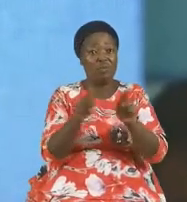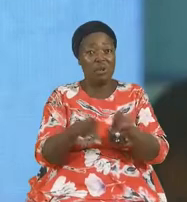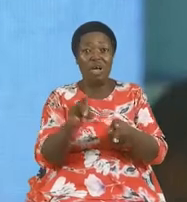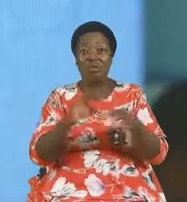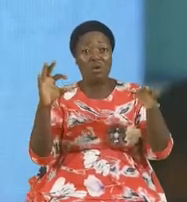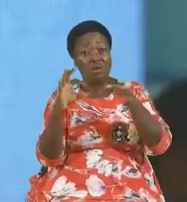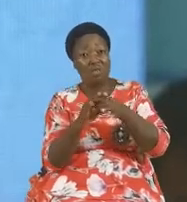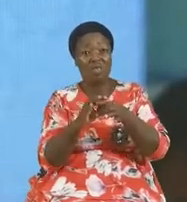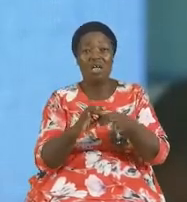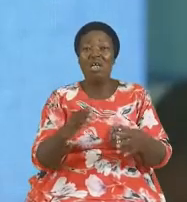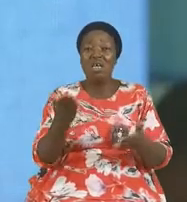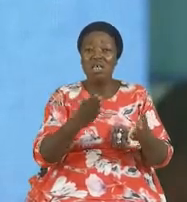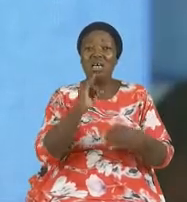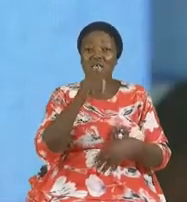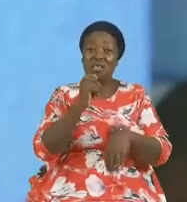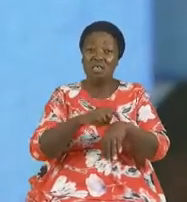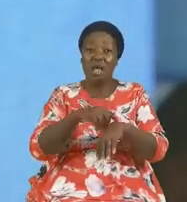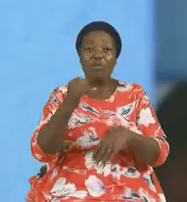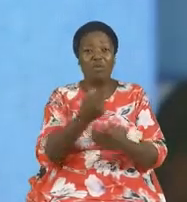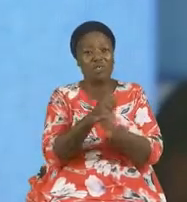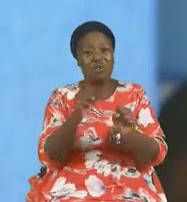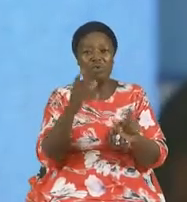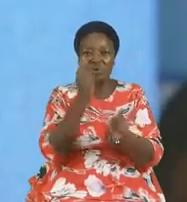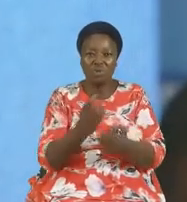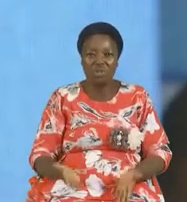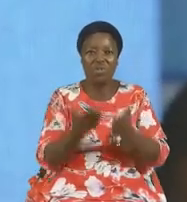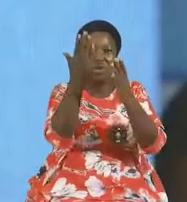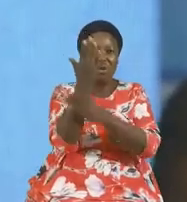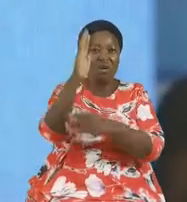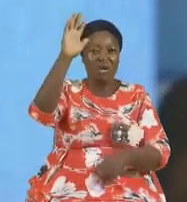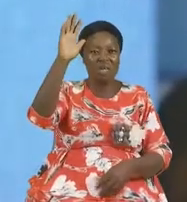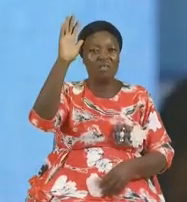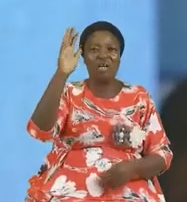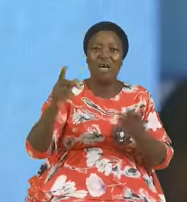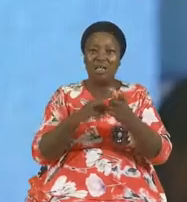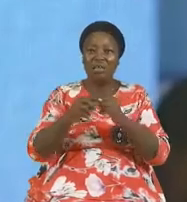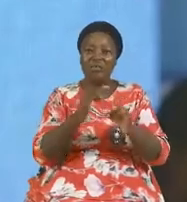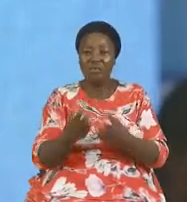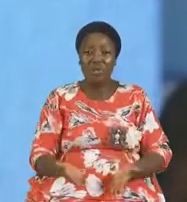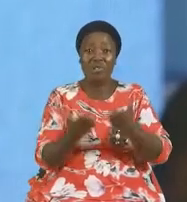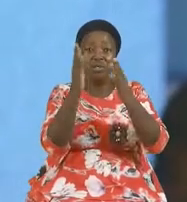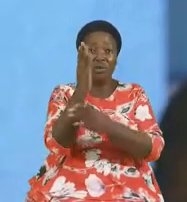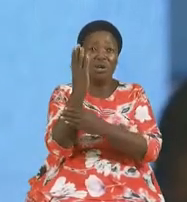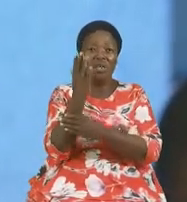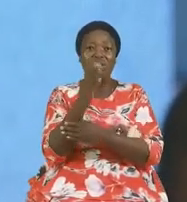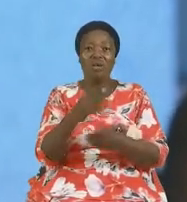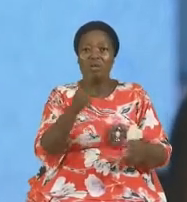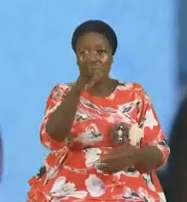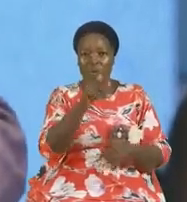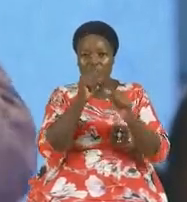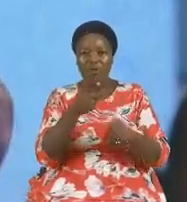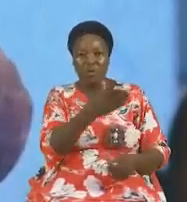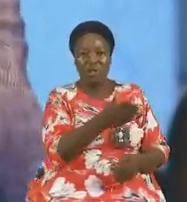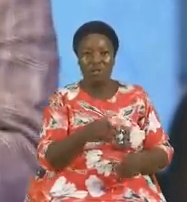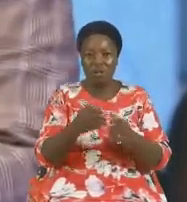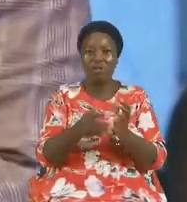hand there. In any other country, as you are connected, here is the moment of your salvation. Just raise up your hand.